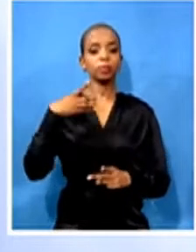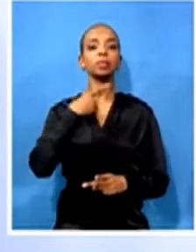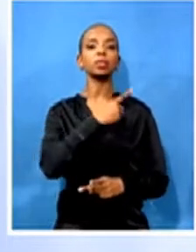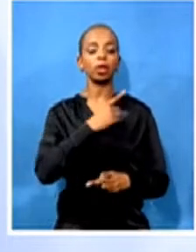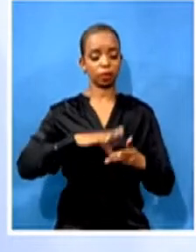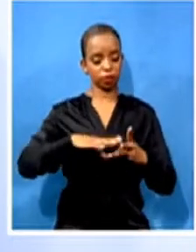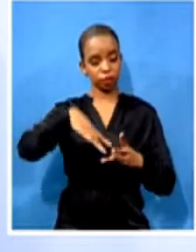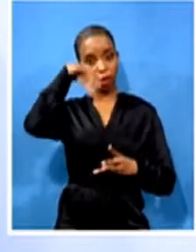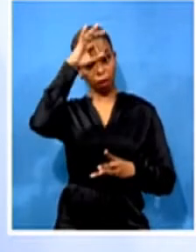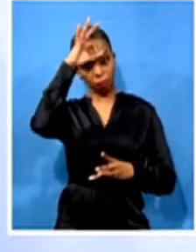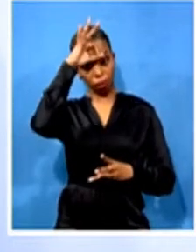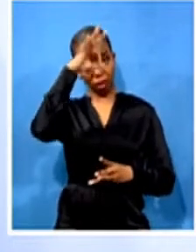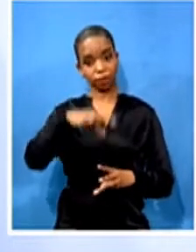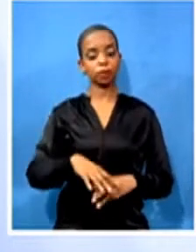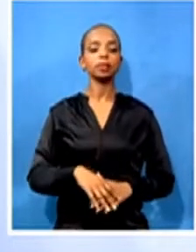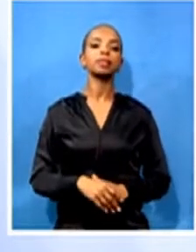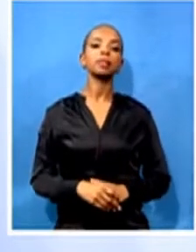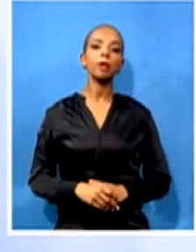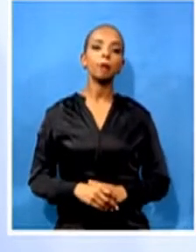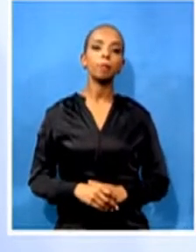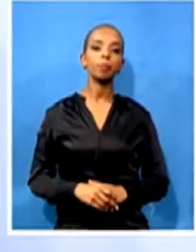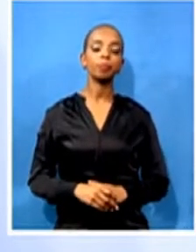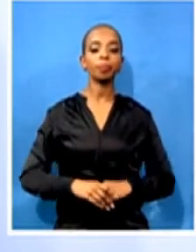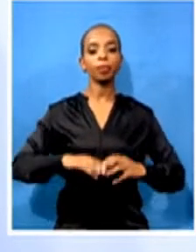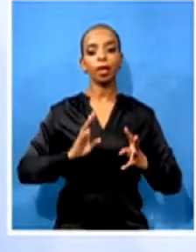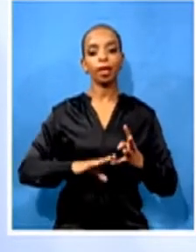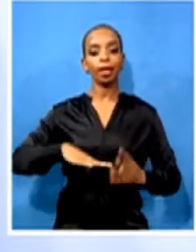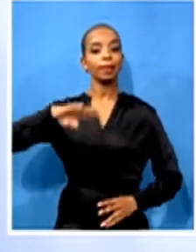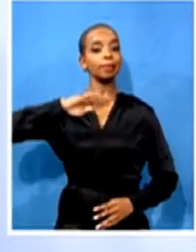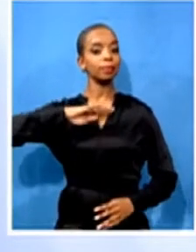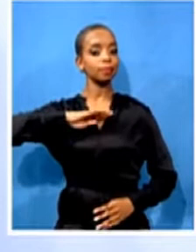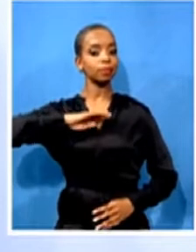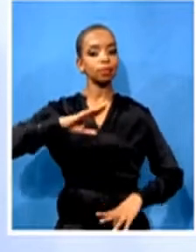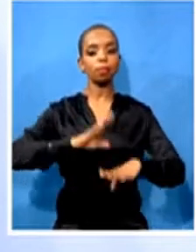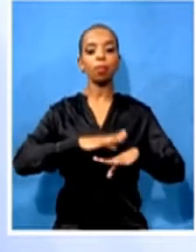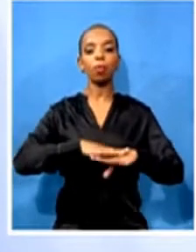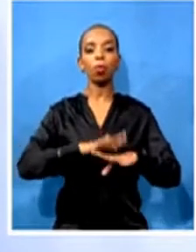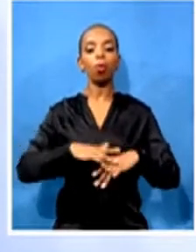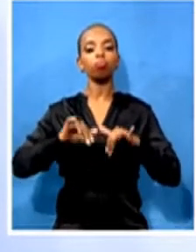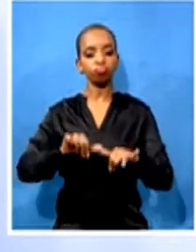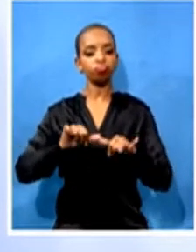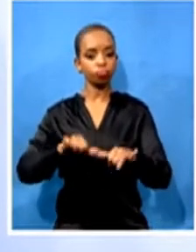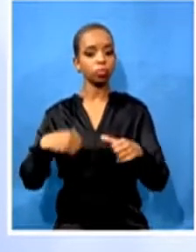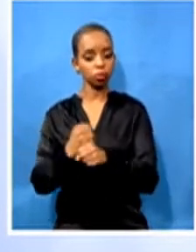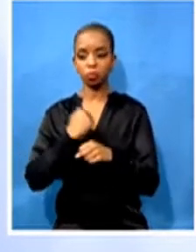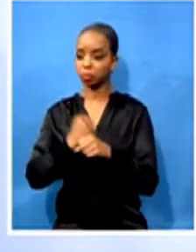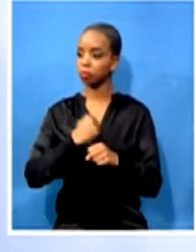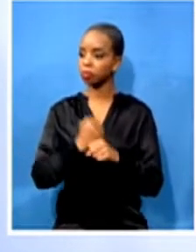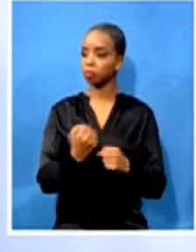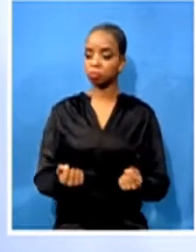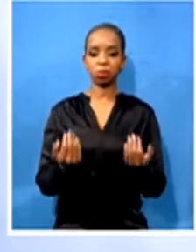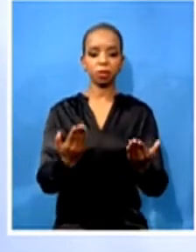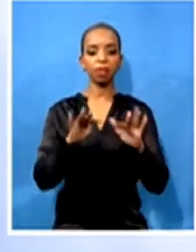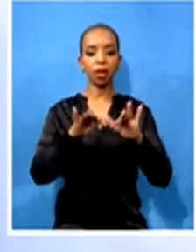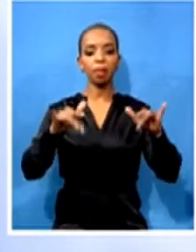members of South African National Defence Force, and others who continue to render goods and services to our citizens, are indeed acknowledged and